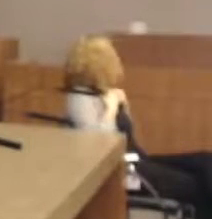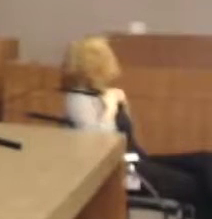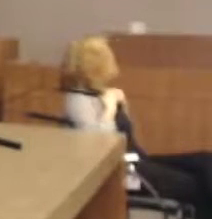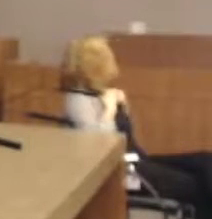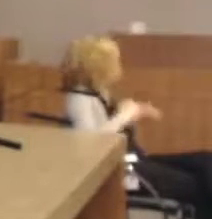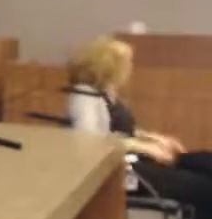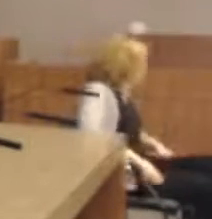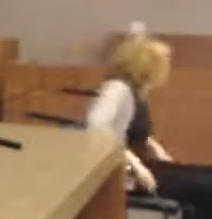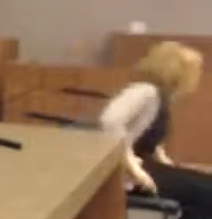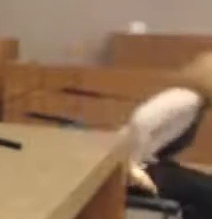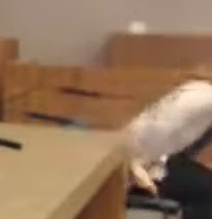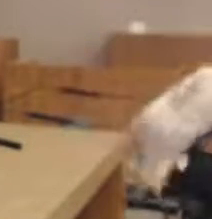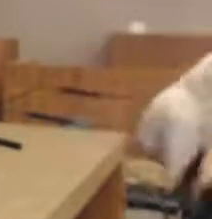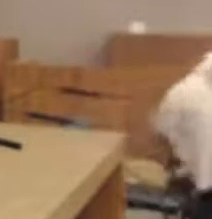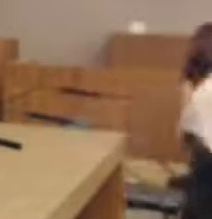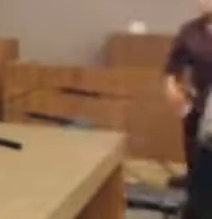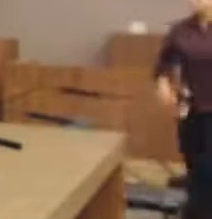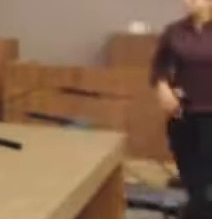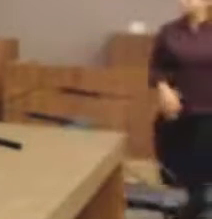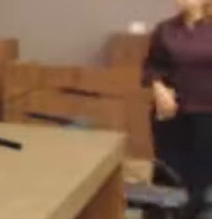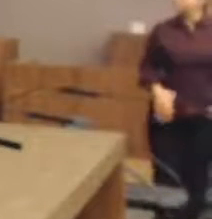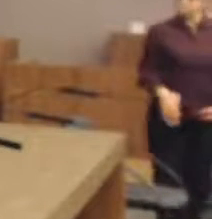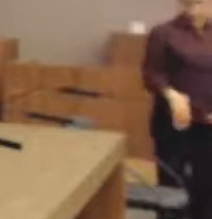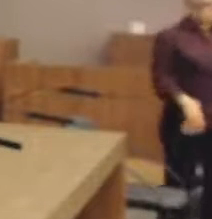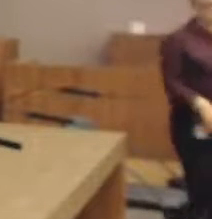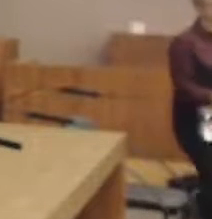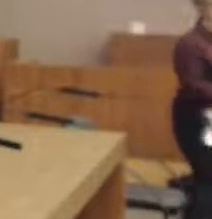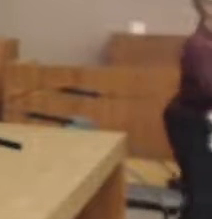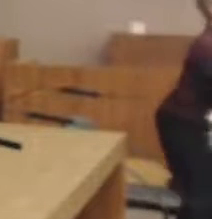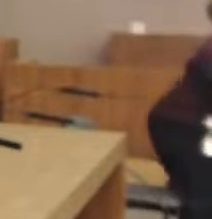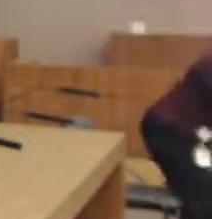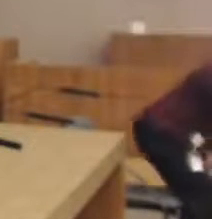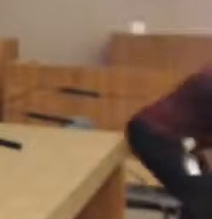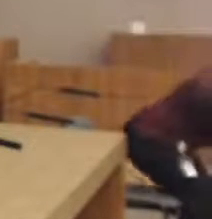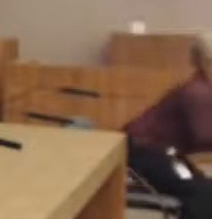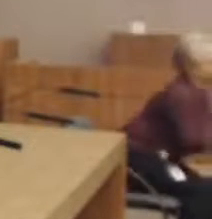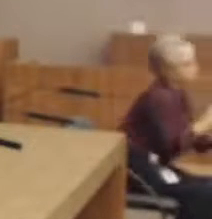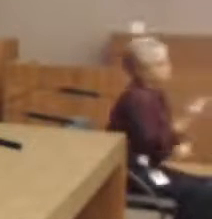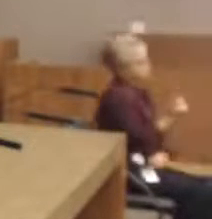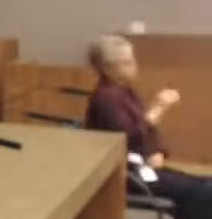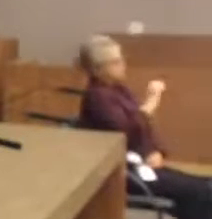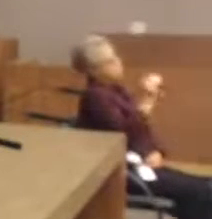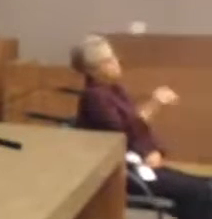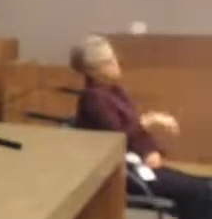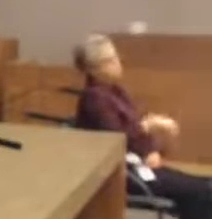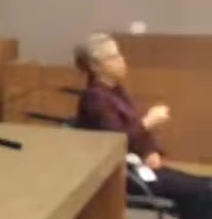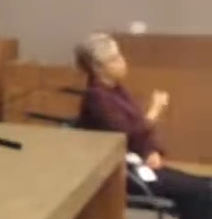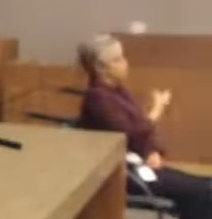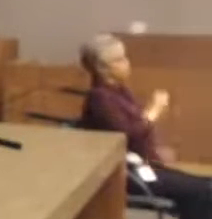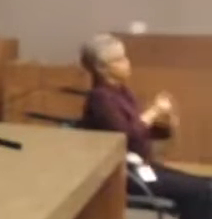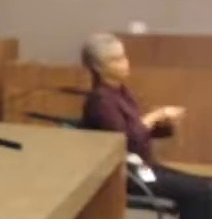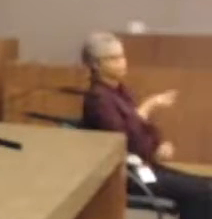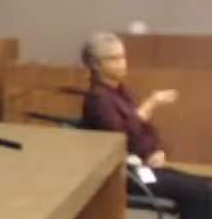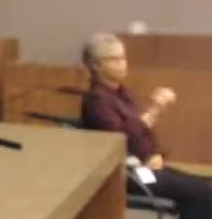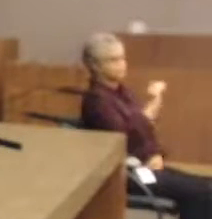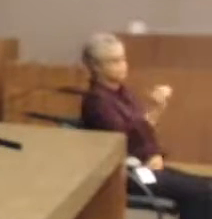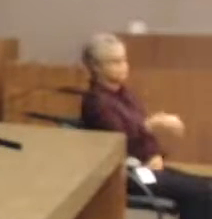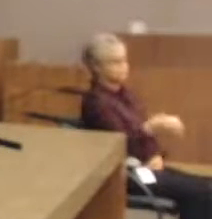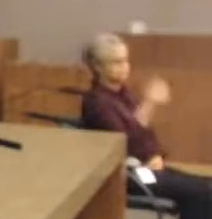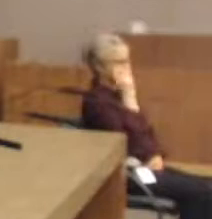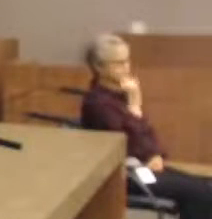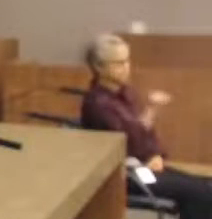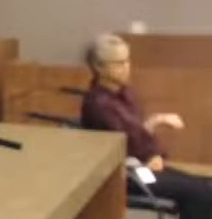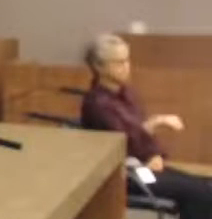12 to 50% of rape victims experience this. The range is 12 to 50 because a lot of people don't know that this